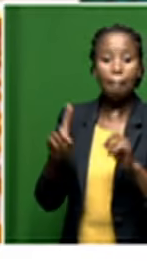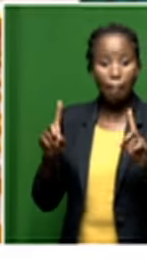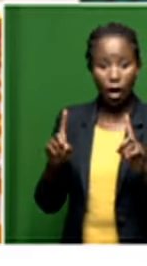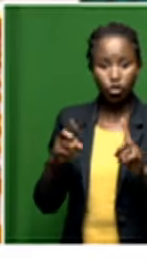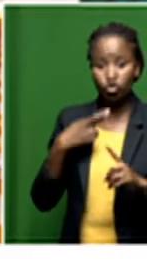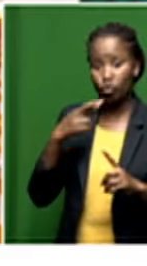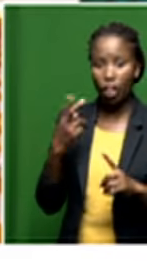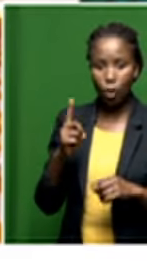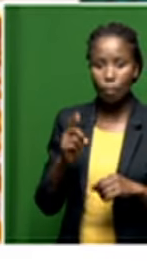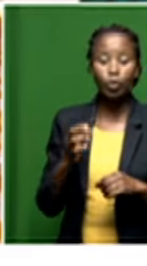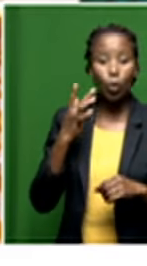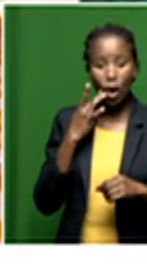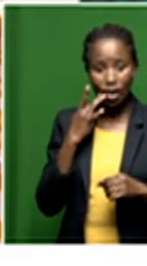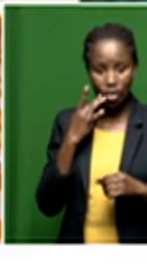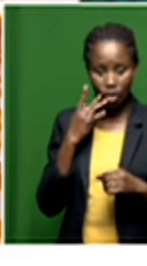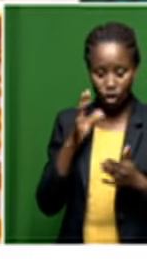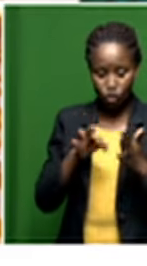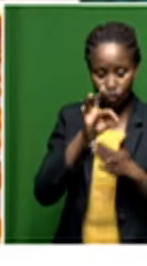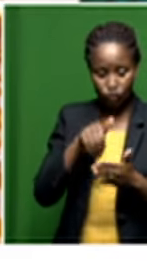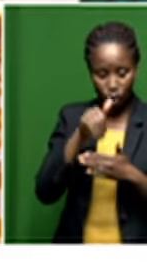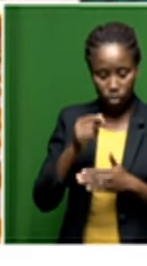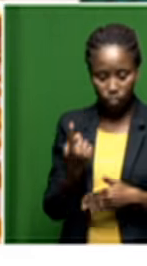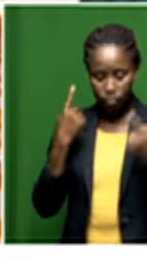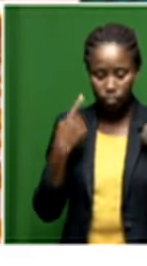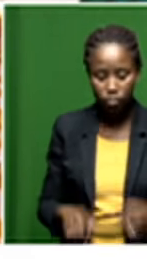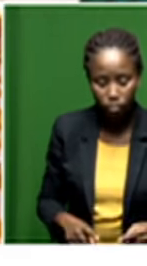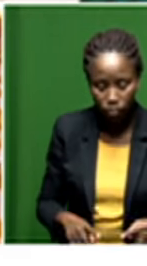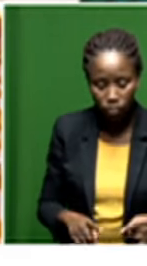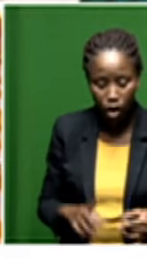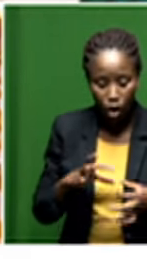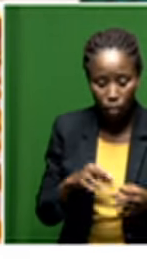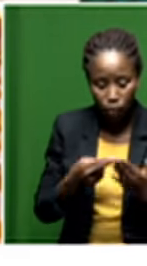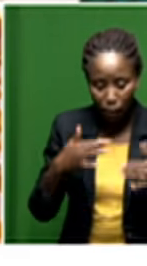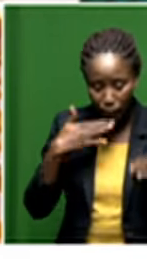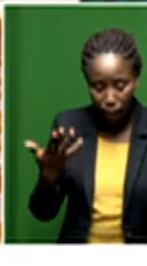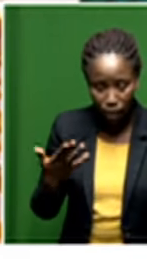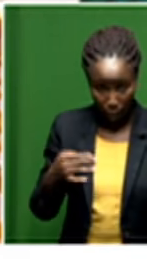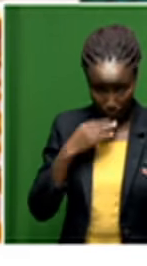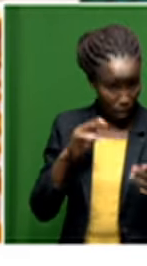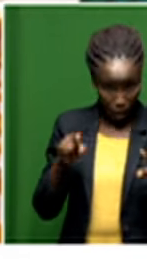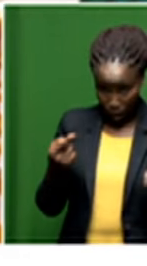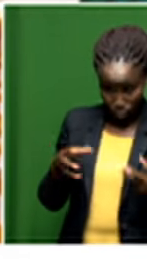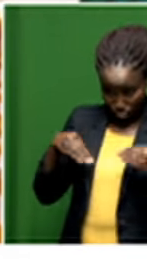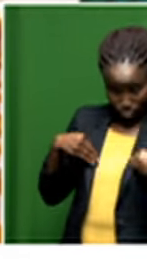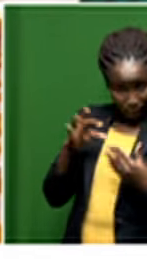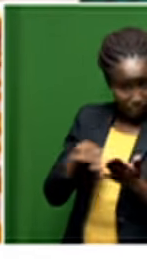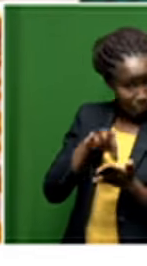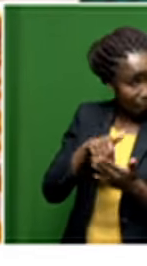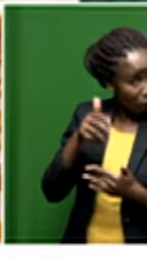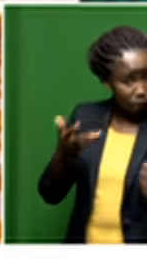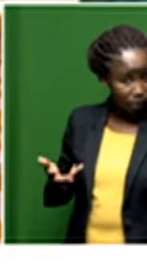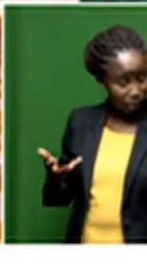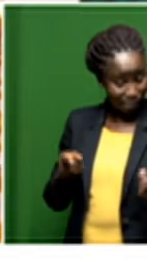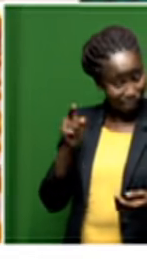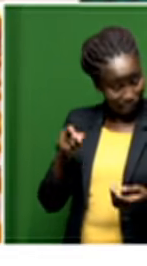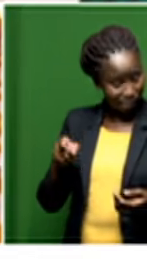a voting station, they haven't registered, their address isn't there, chances are they're not going to be able to vote. I think this is a